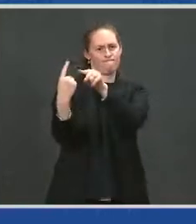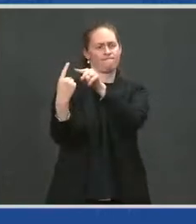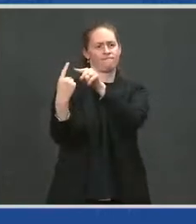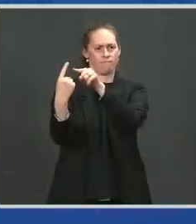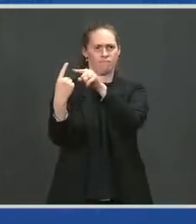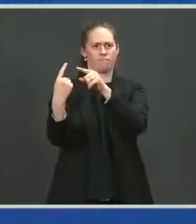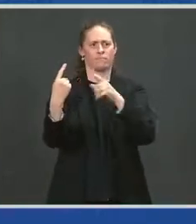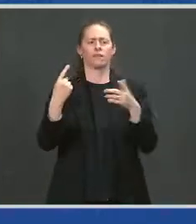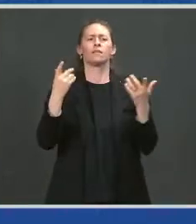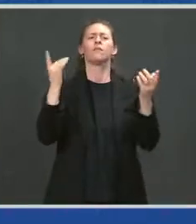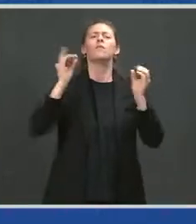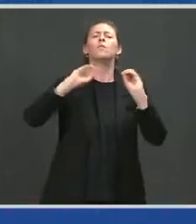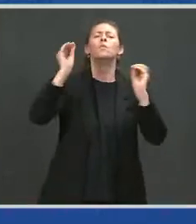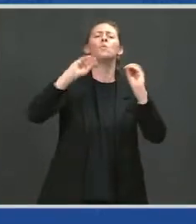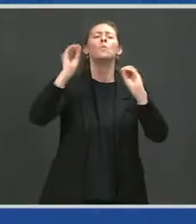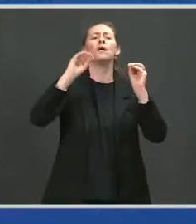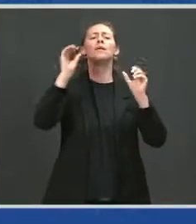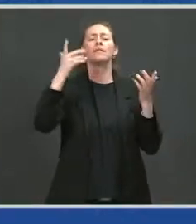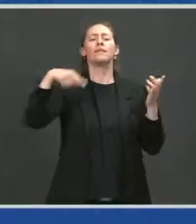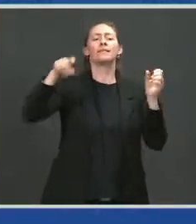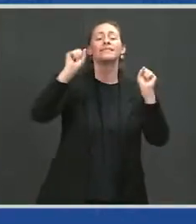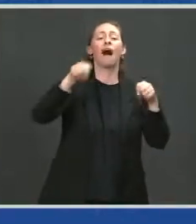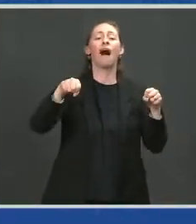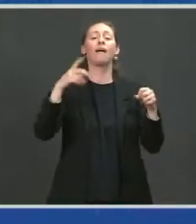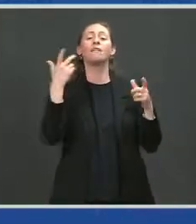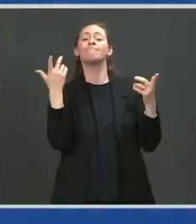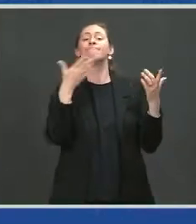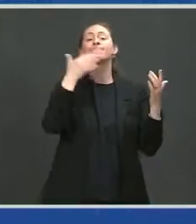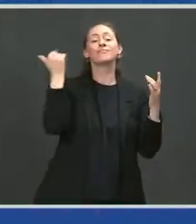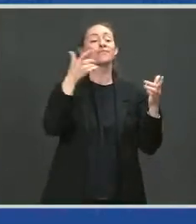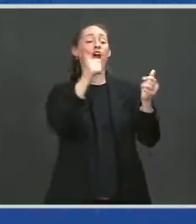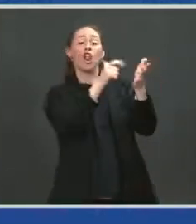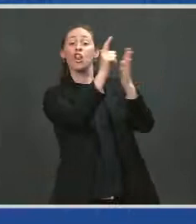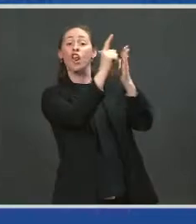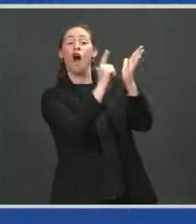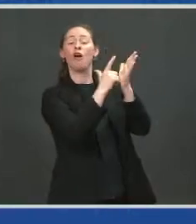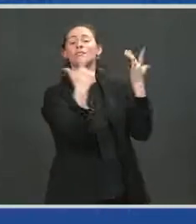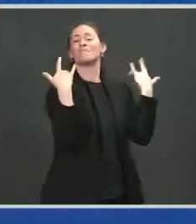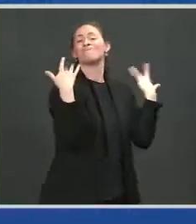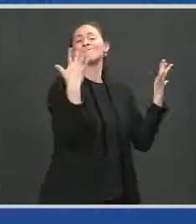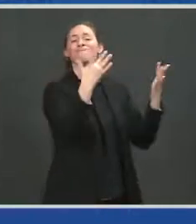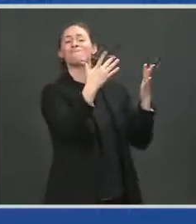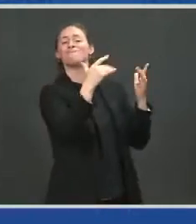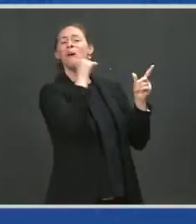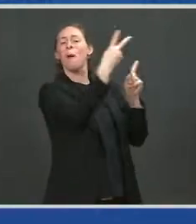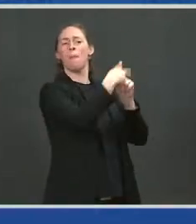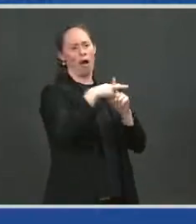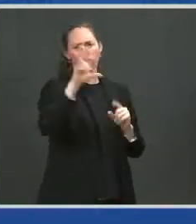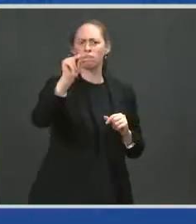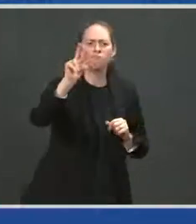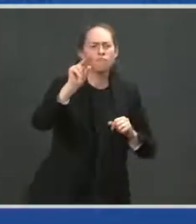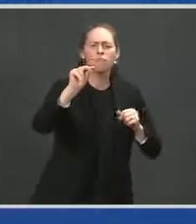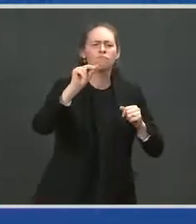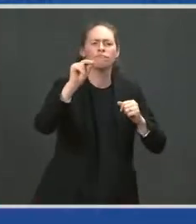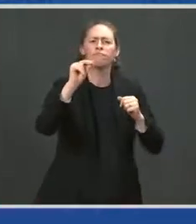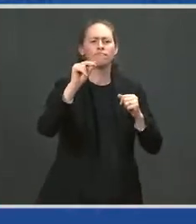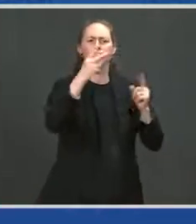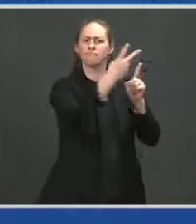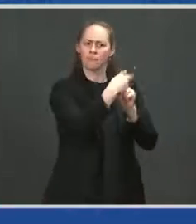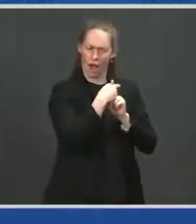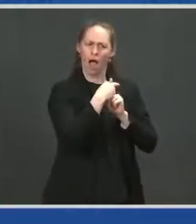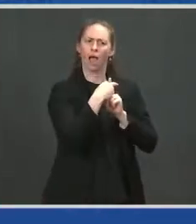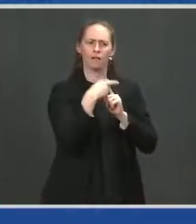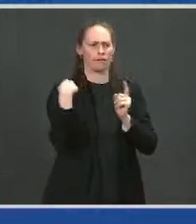law. And today's verdict sends that message. But it's not enough. We can't stop